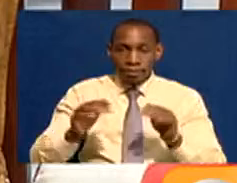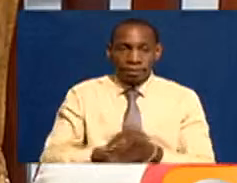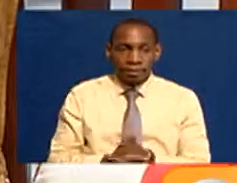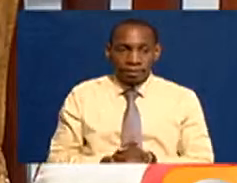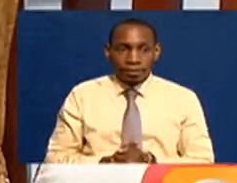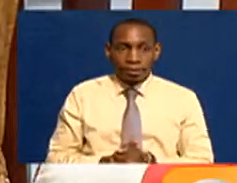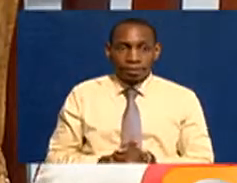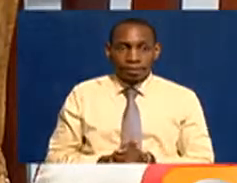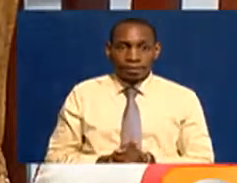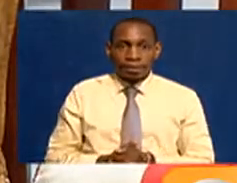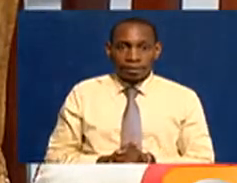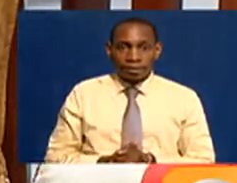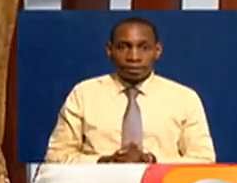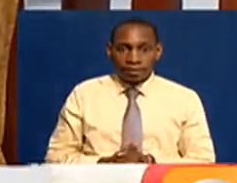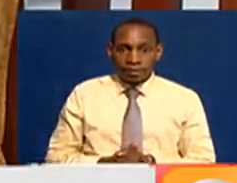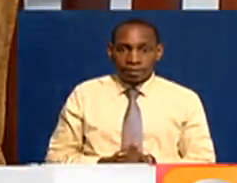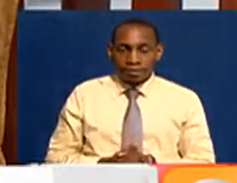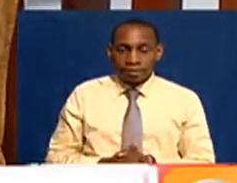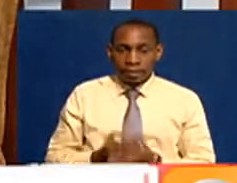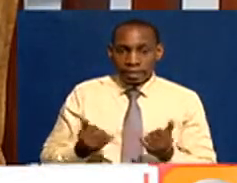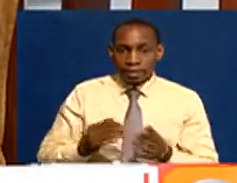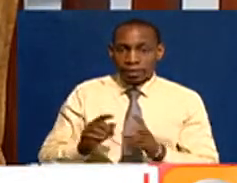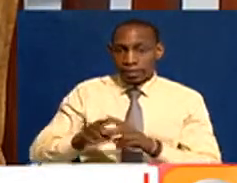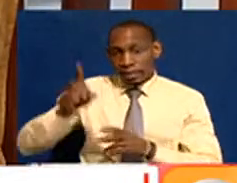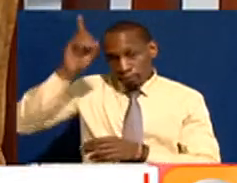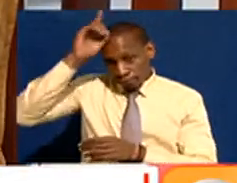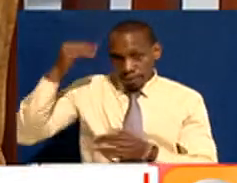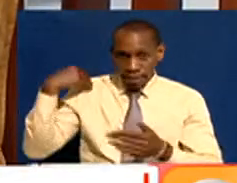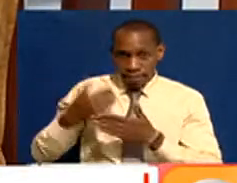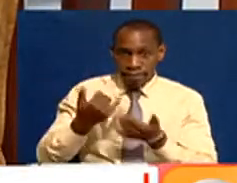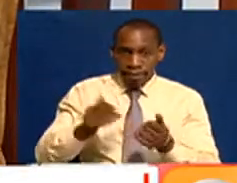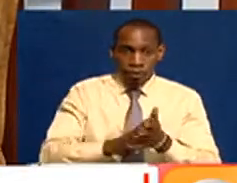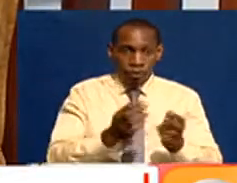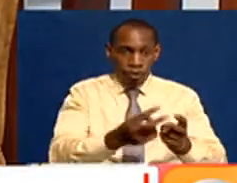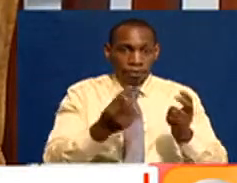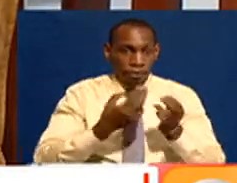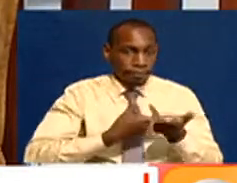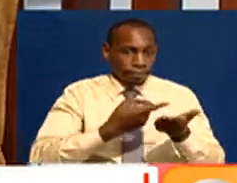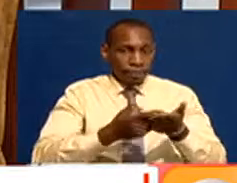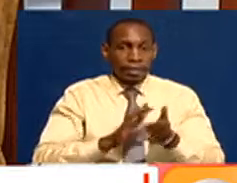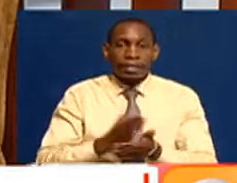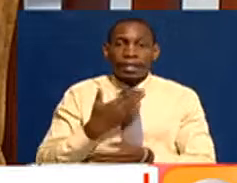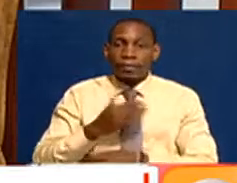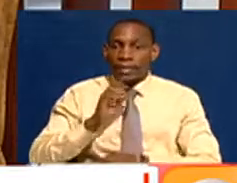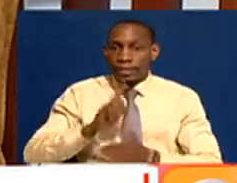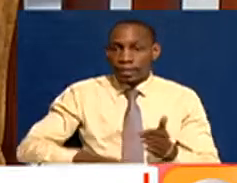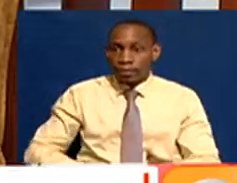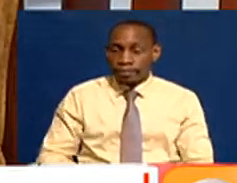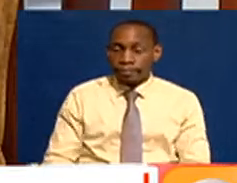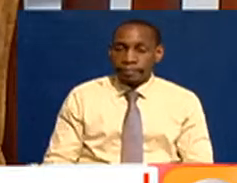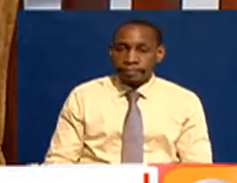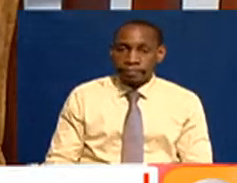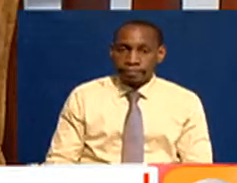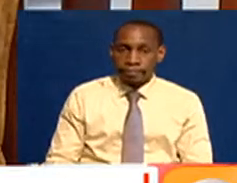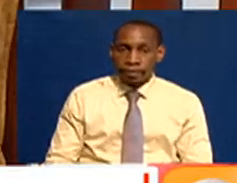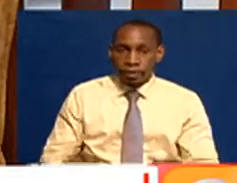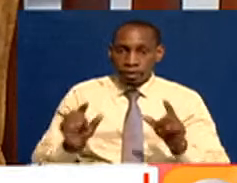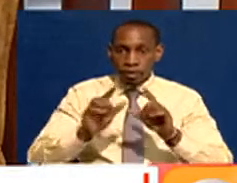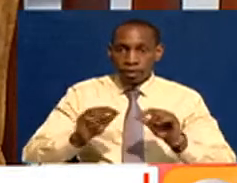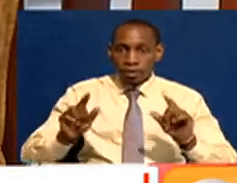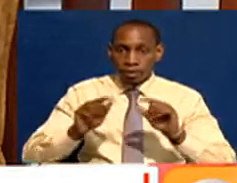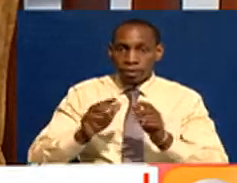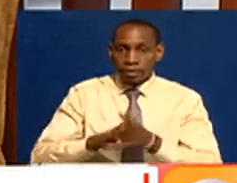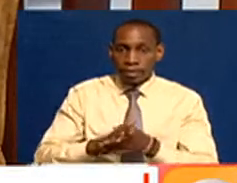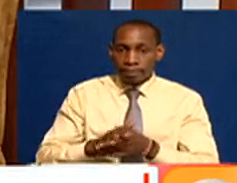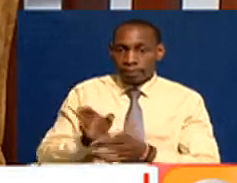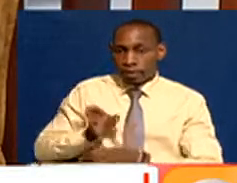Mita from the village to the bench. Yes. But what I would like to say is that in the words of Michelle